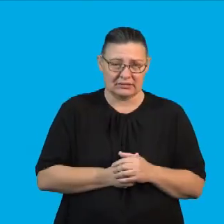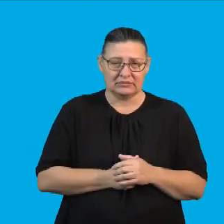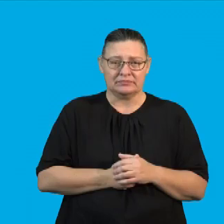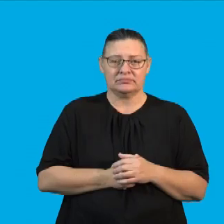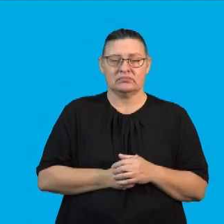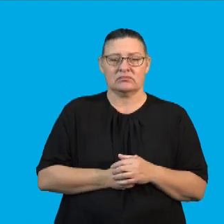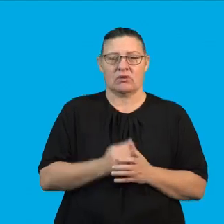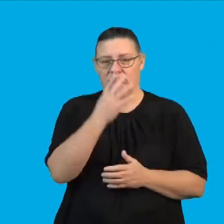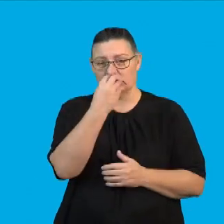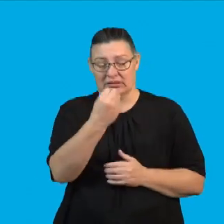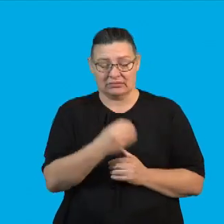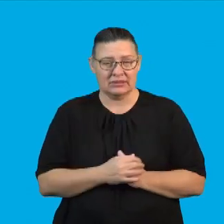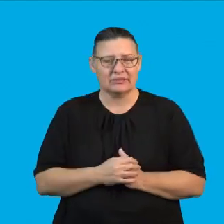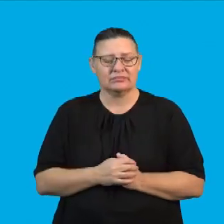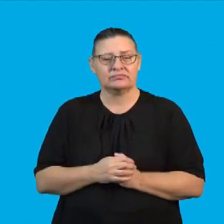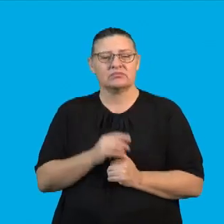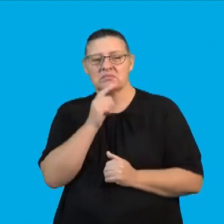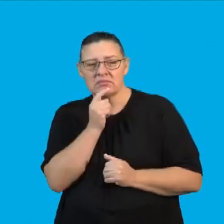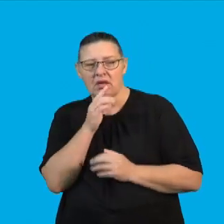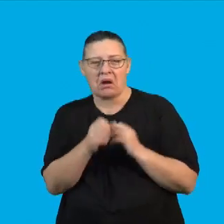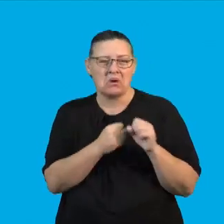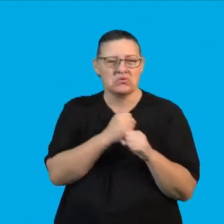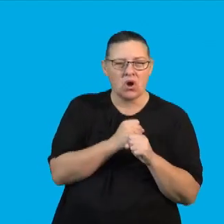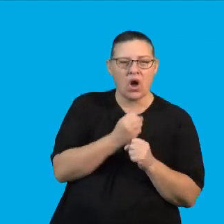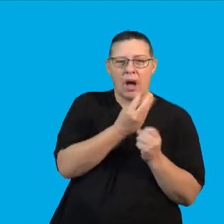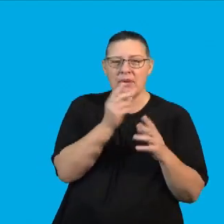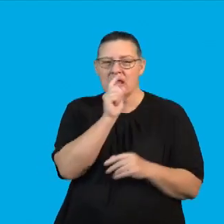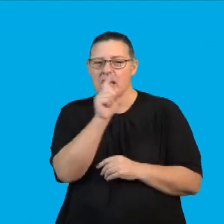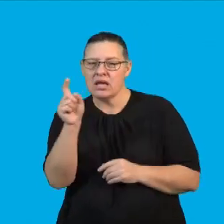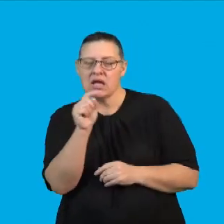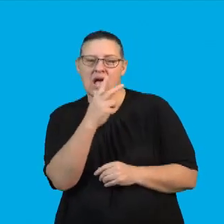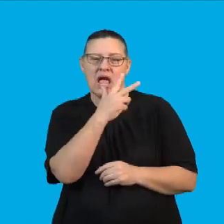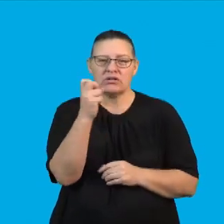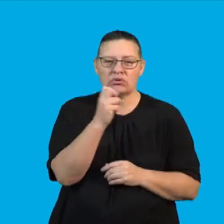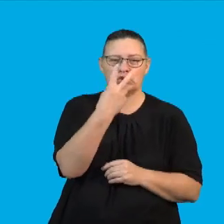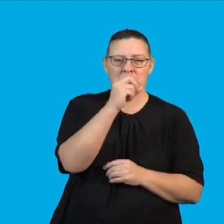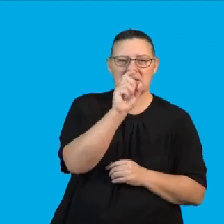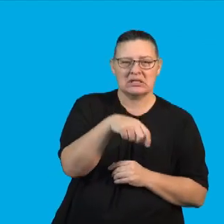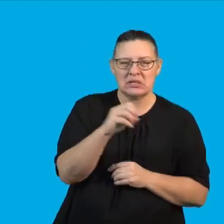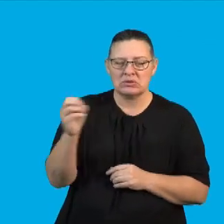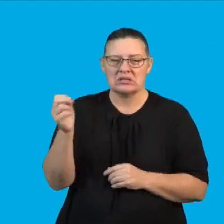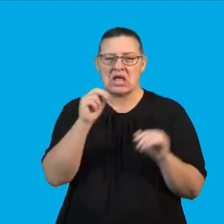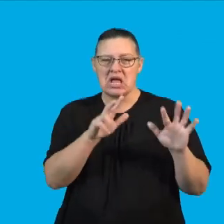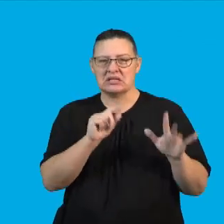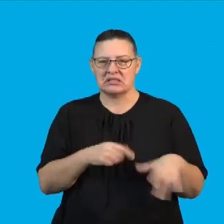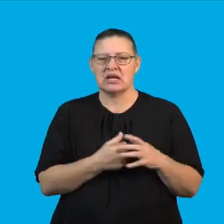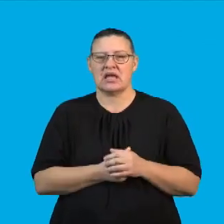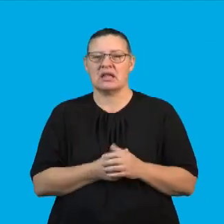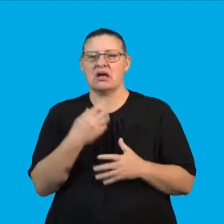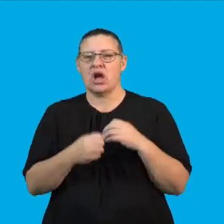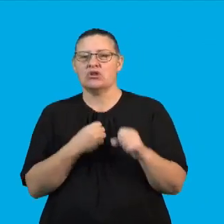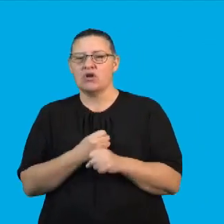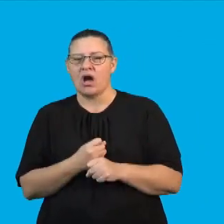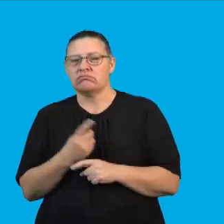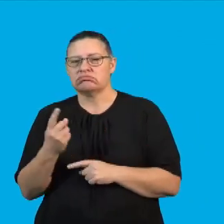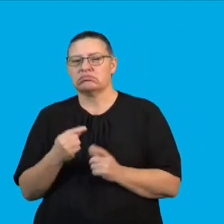jackal. We've got average number of eggs or offsprings produced per year. That's the number. We've got average surviving. We've got